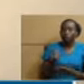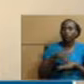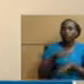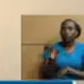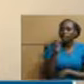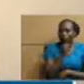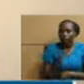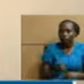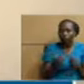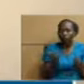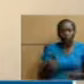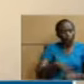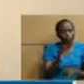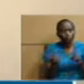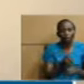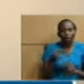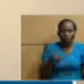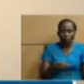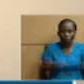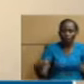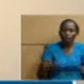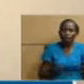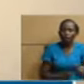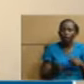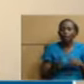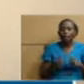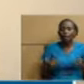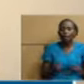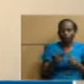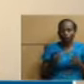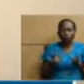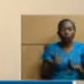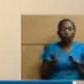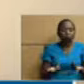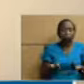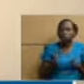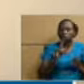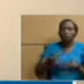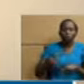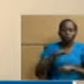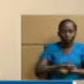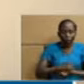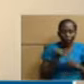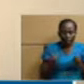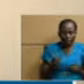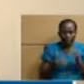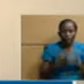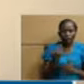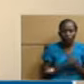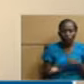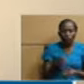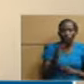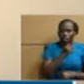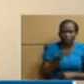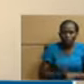do the household nitty-gritties as compared to going to school. So when they get the citizens grant, then they